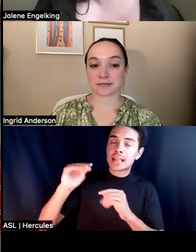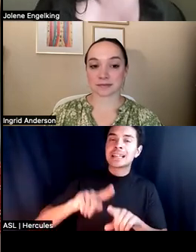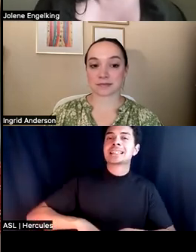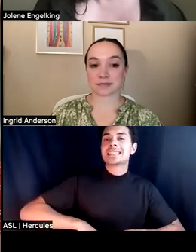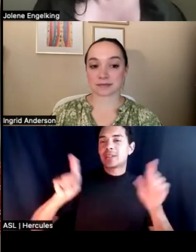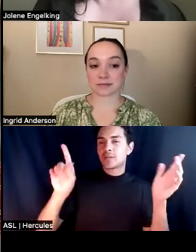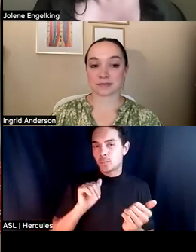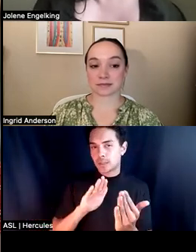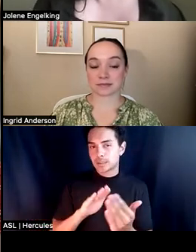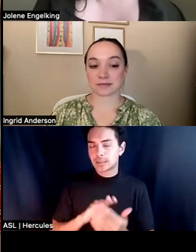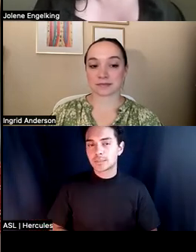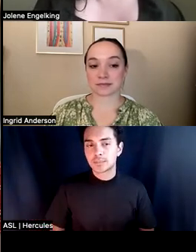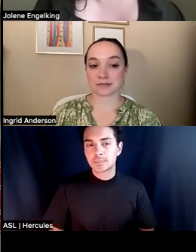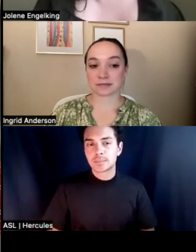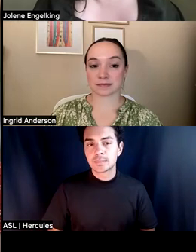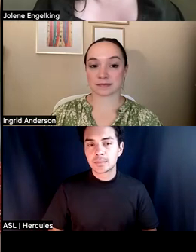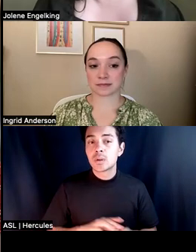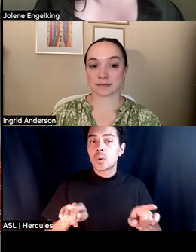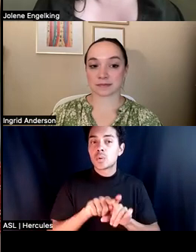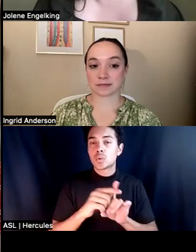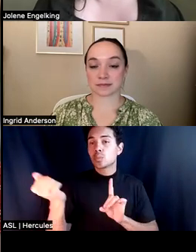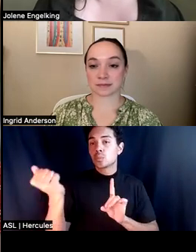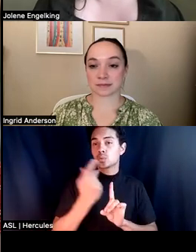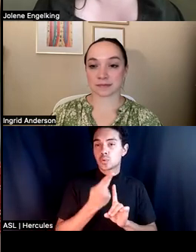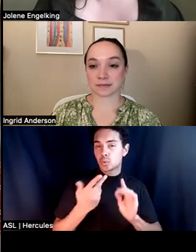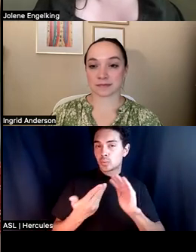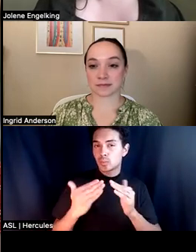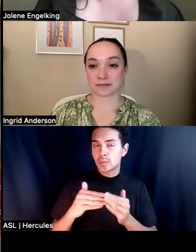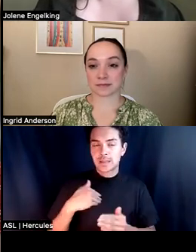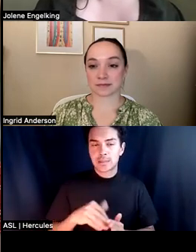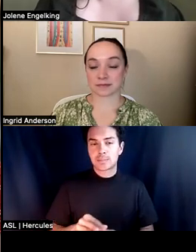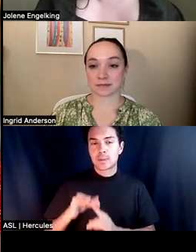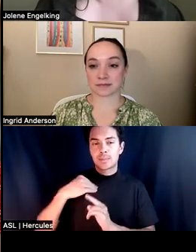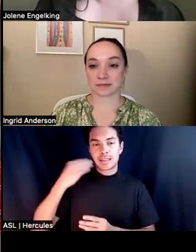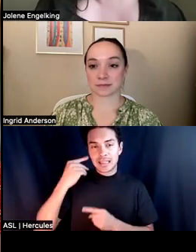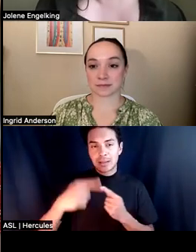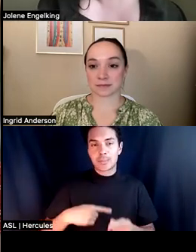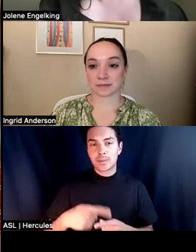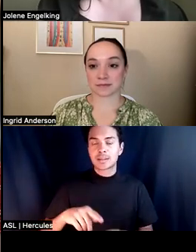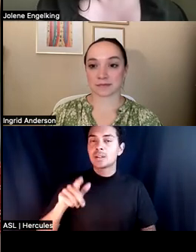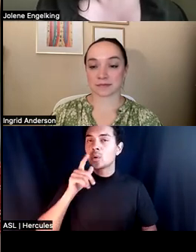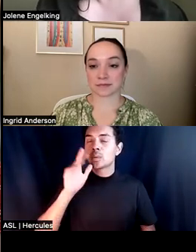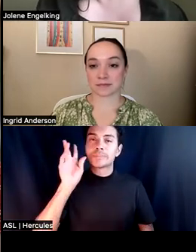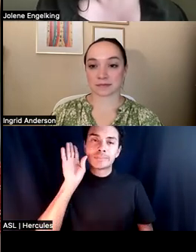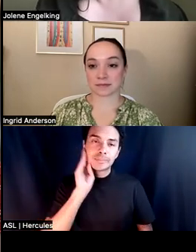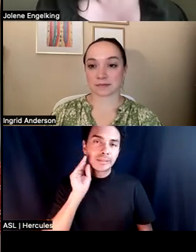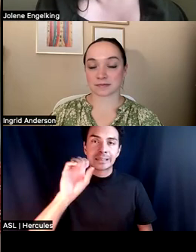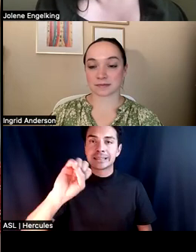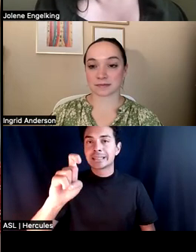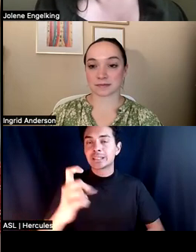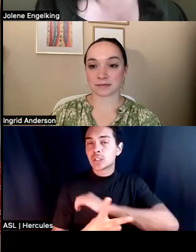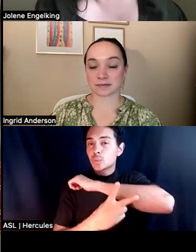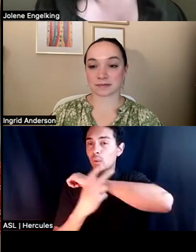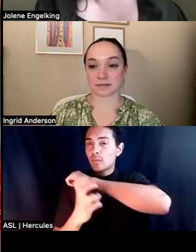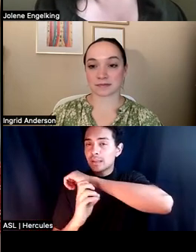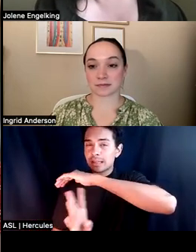right? But also return to community, especially when I'm thinking about, for folks who have been, sex trafficked. And